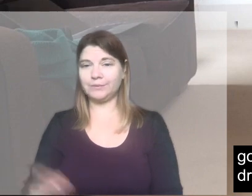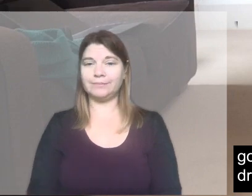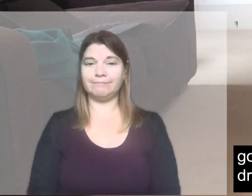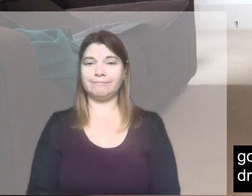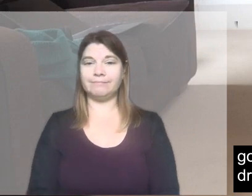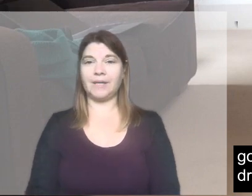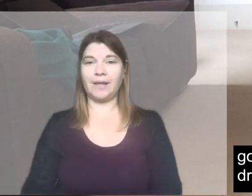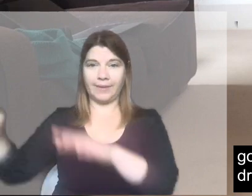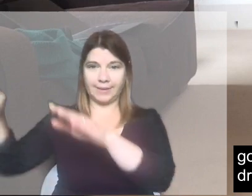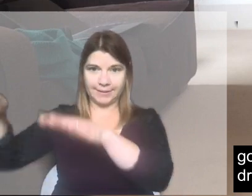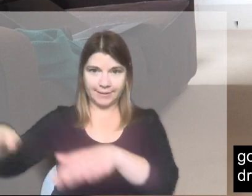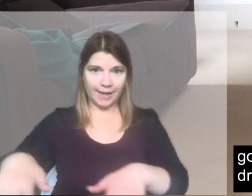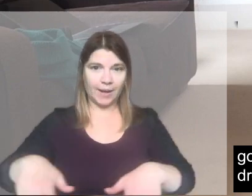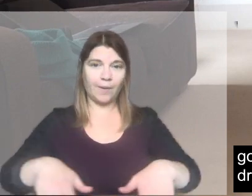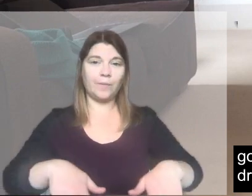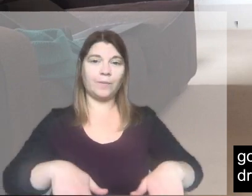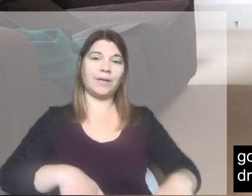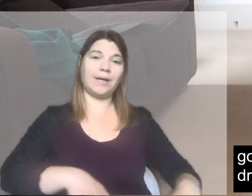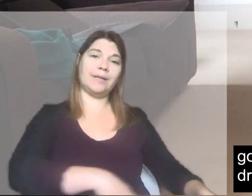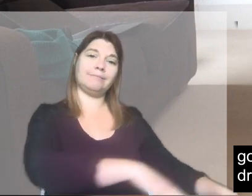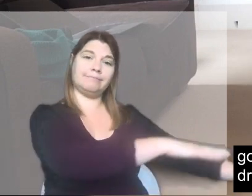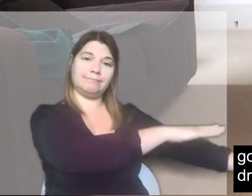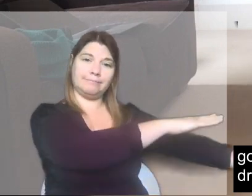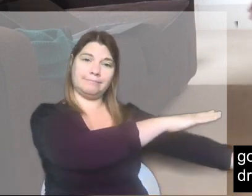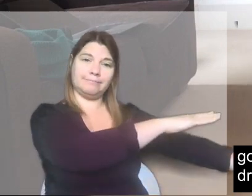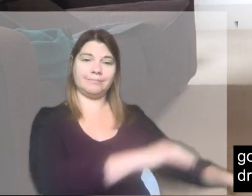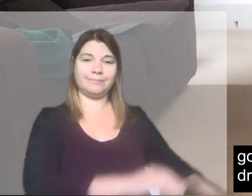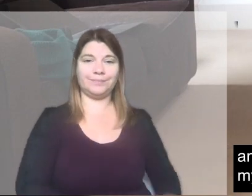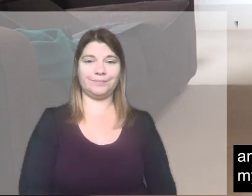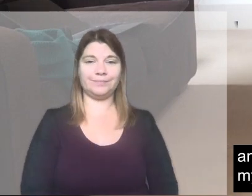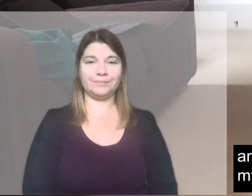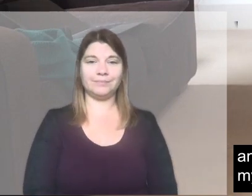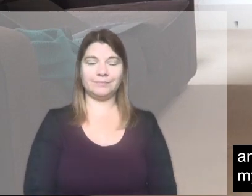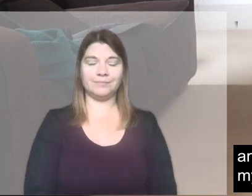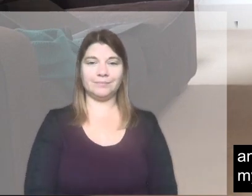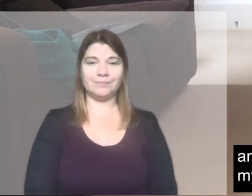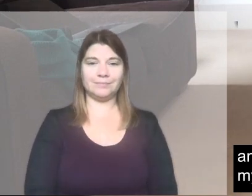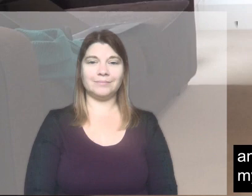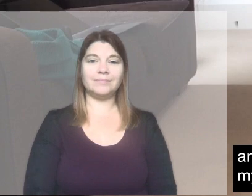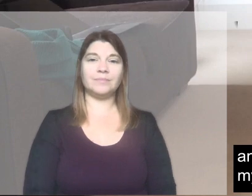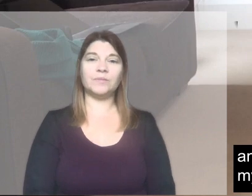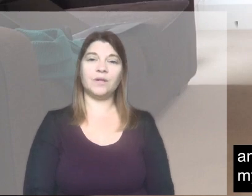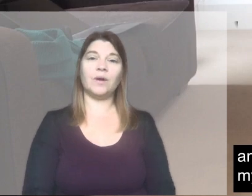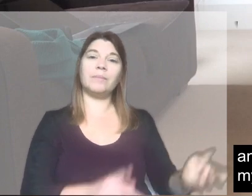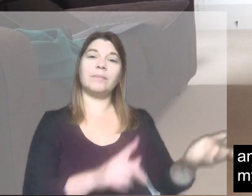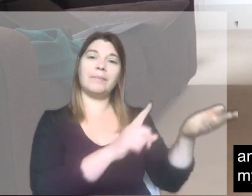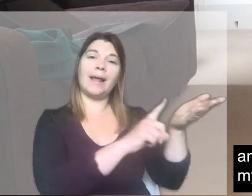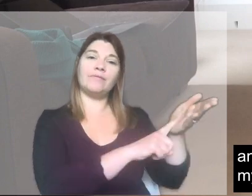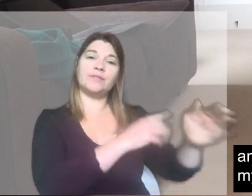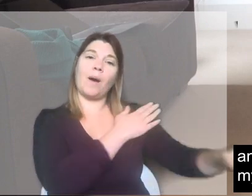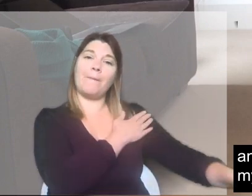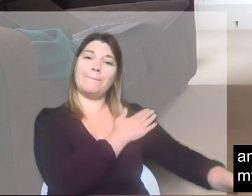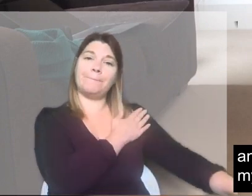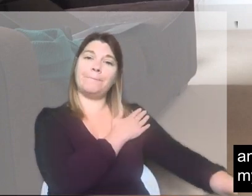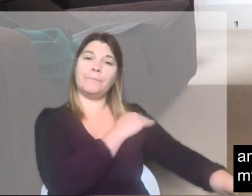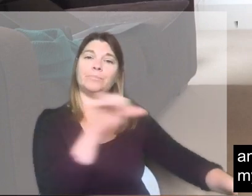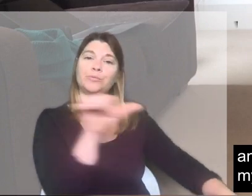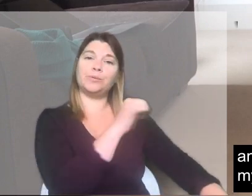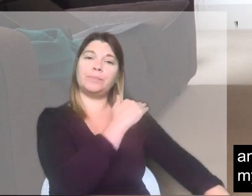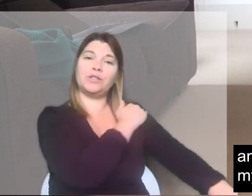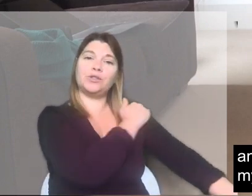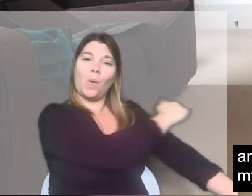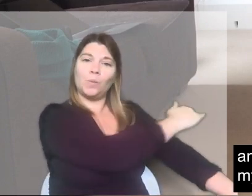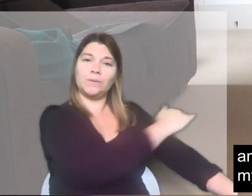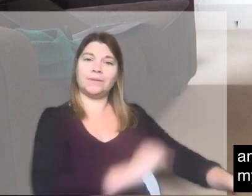same direction. And then I drop the hands down towards the knees and swing over to the left side. So now my left